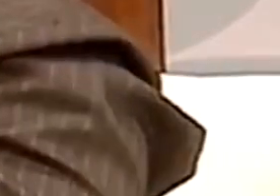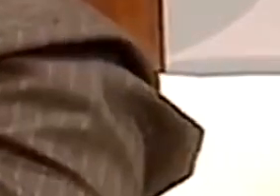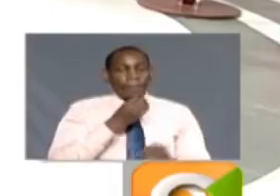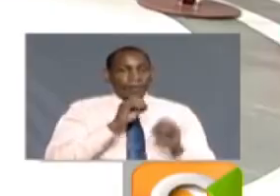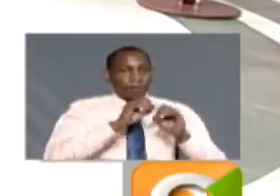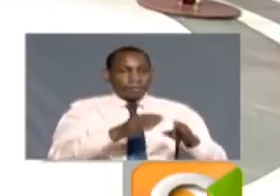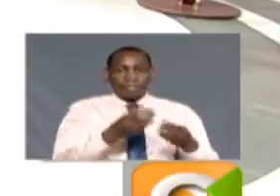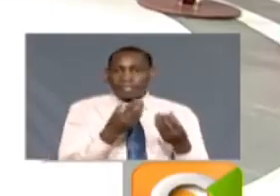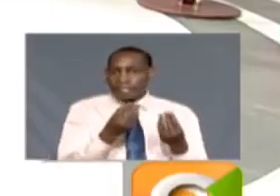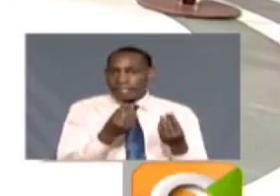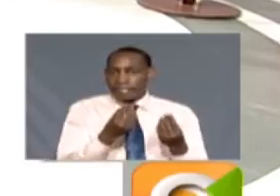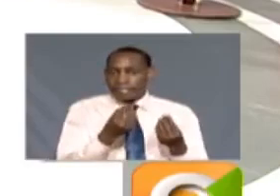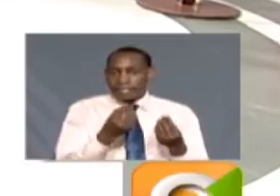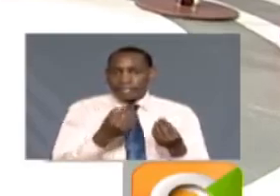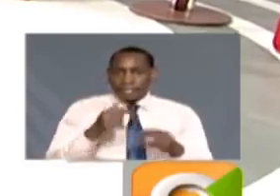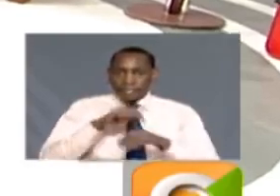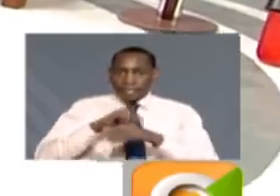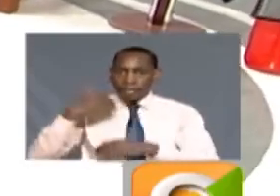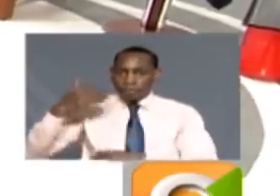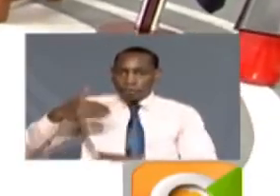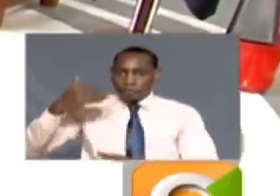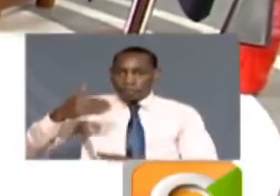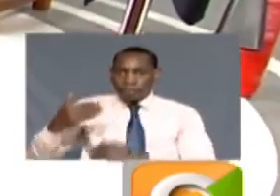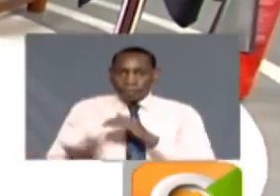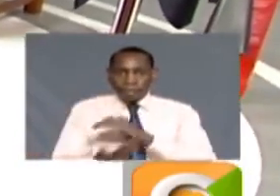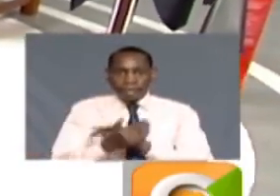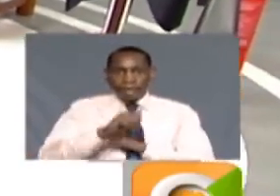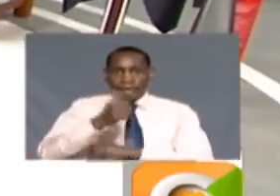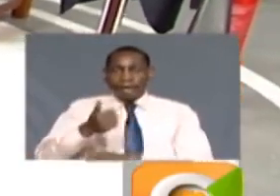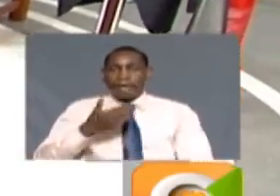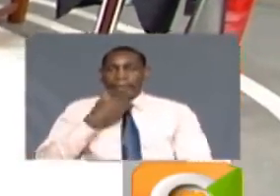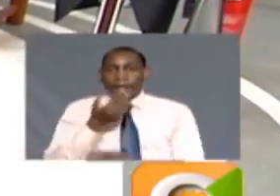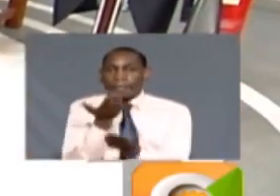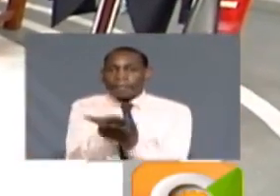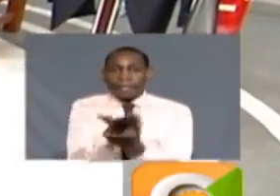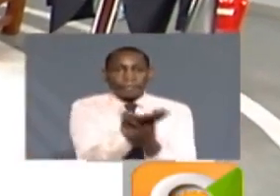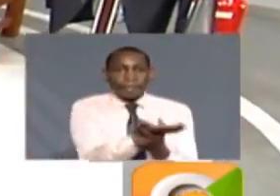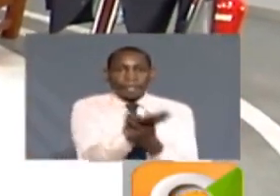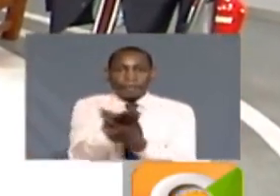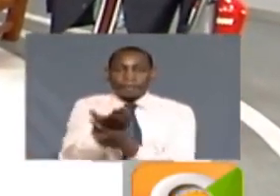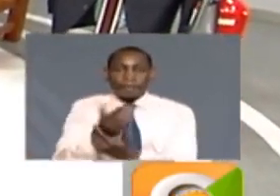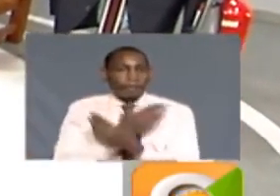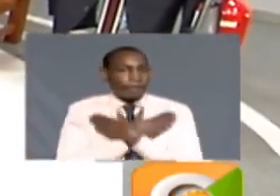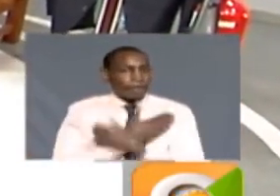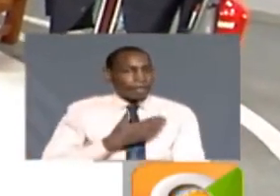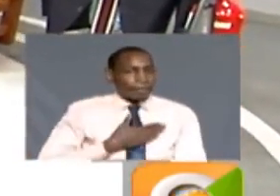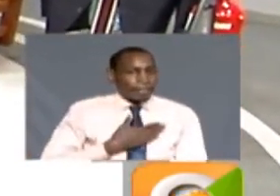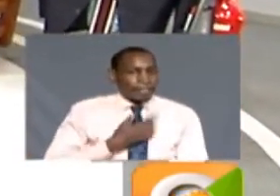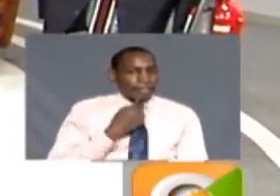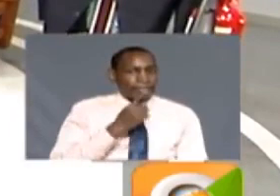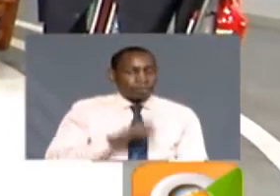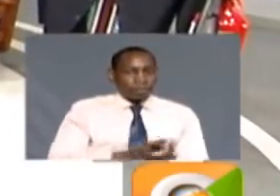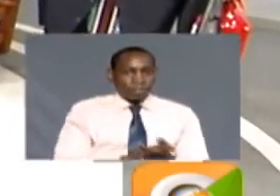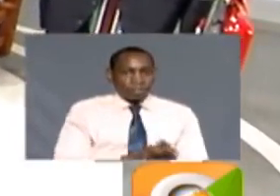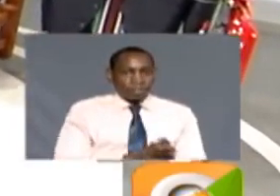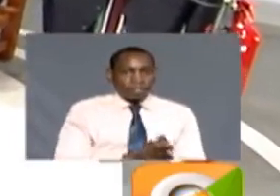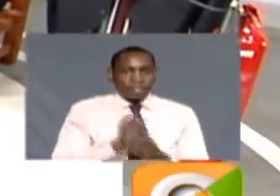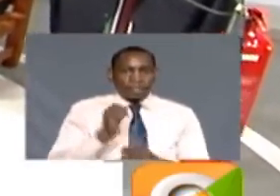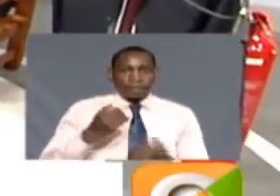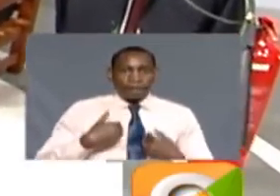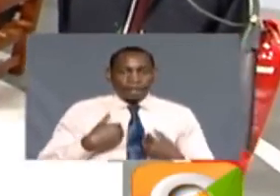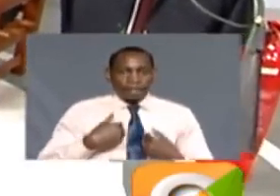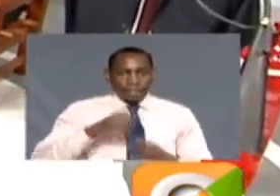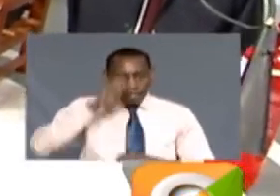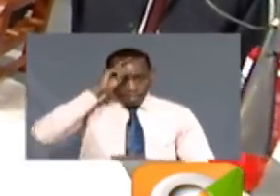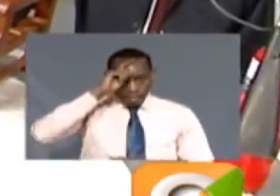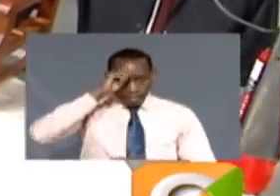government. If every morning you are on your fellow man, yes, begging, yes, yes, my friend, he says you put down here, if you had a heart, you